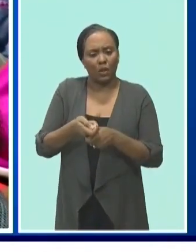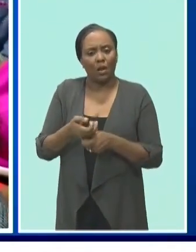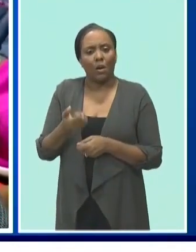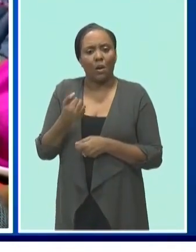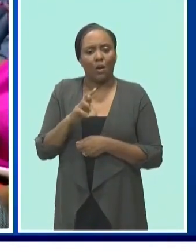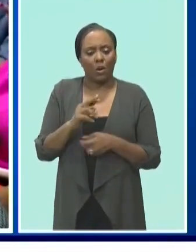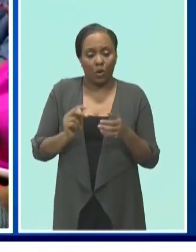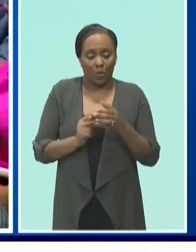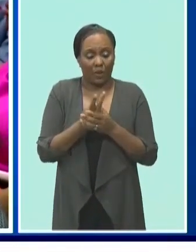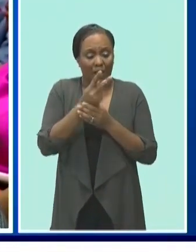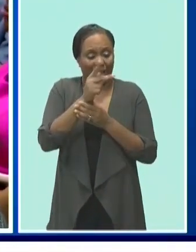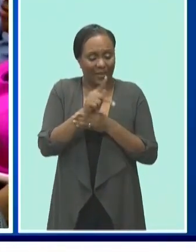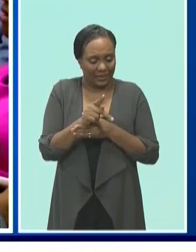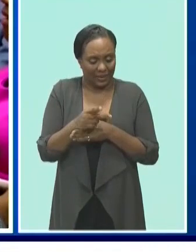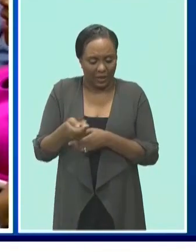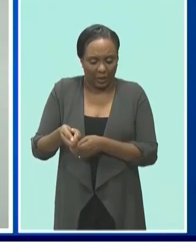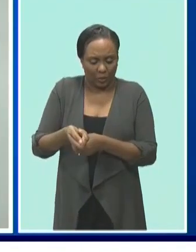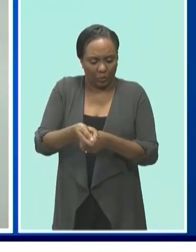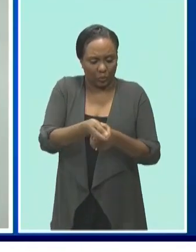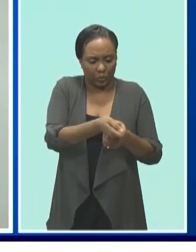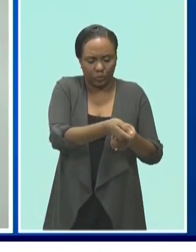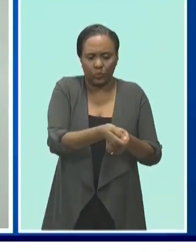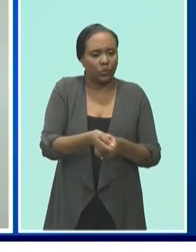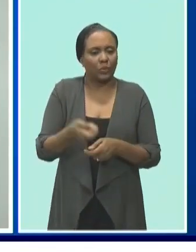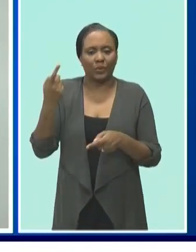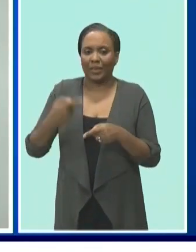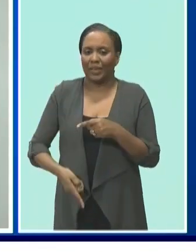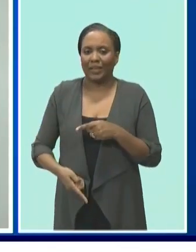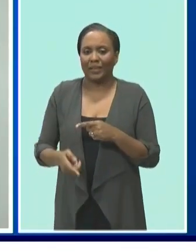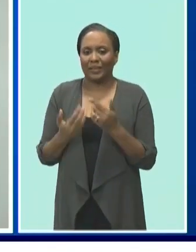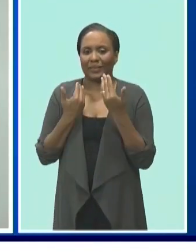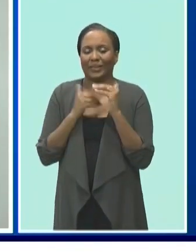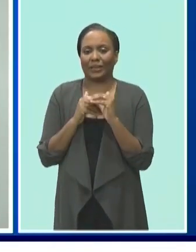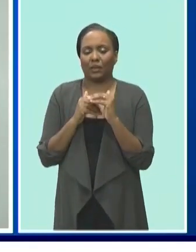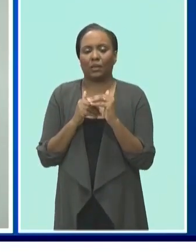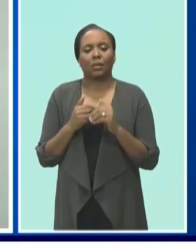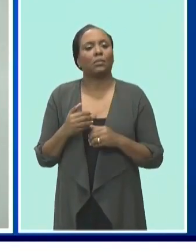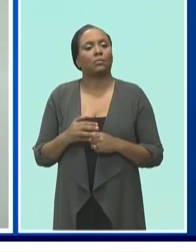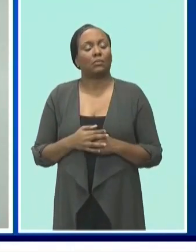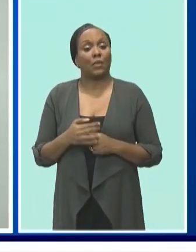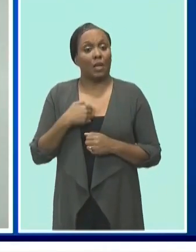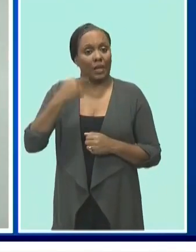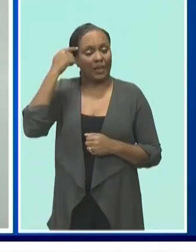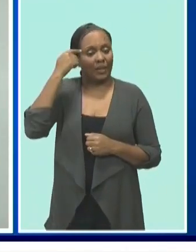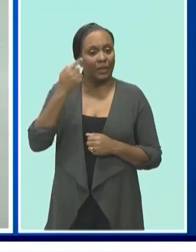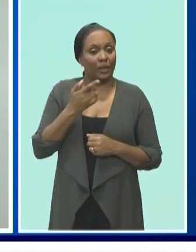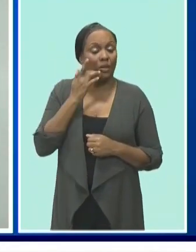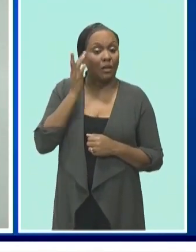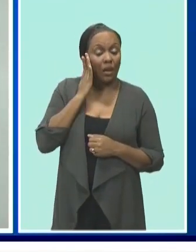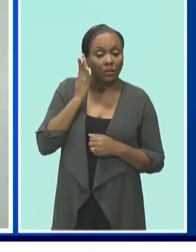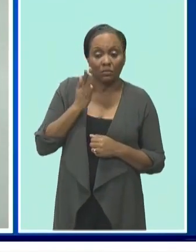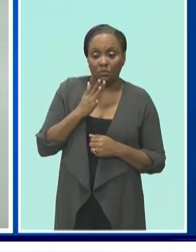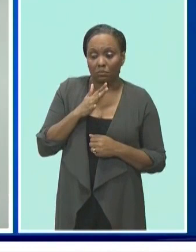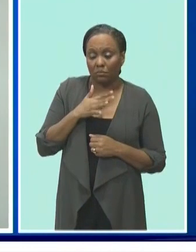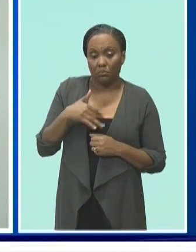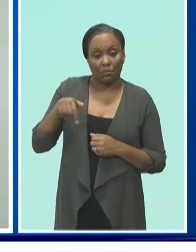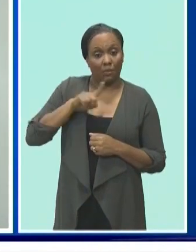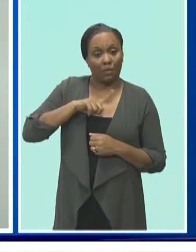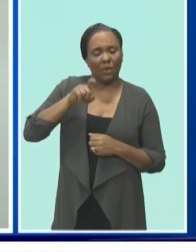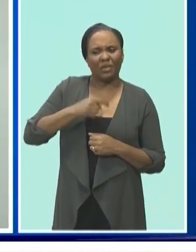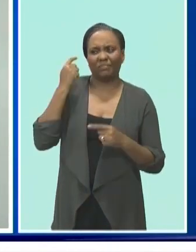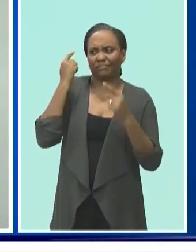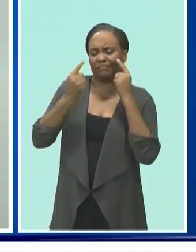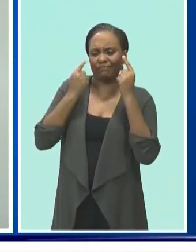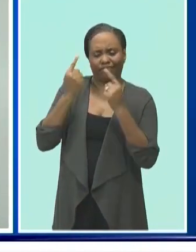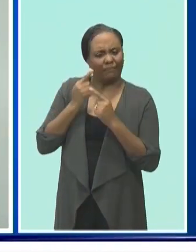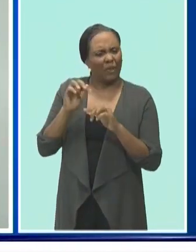Abrams on the matter. I believe that in the hotel sector we should have some sort of consideration in regards to